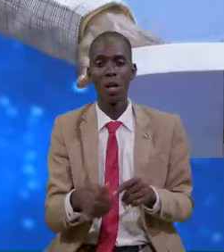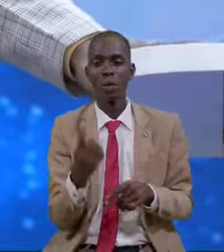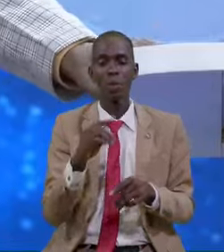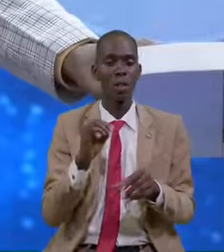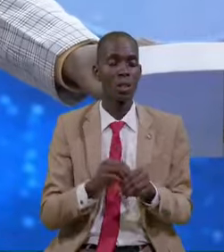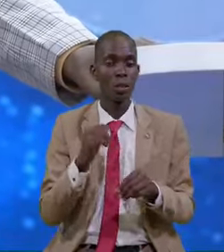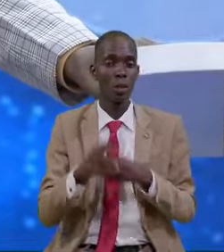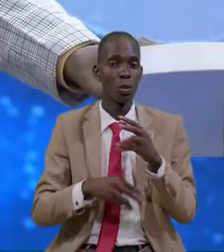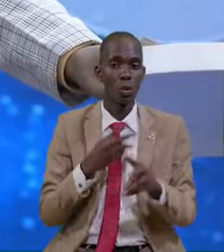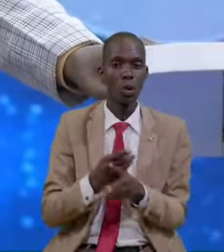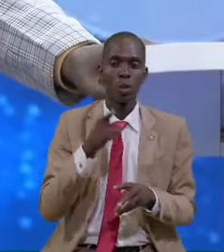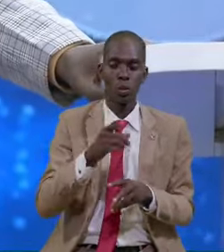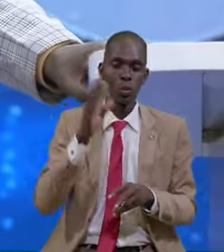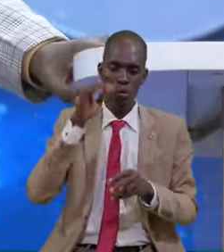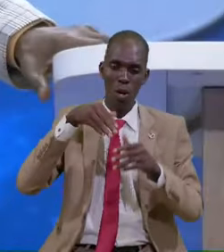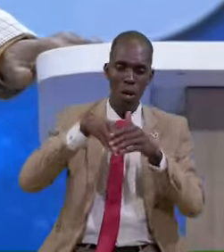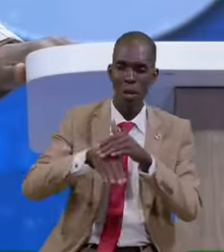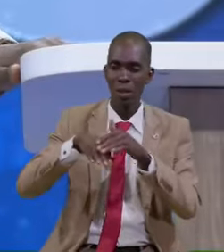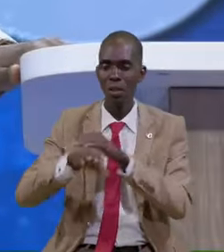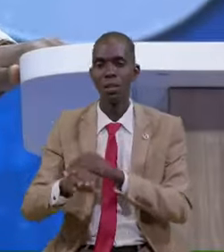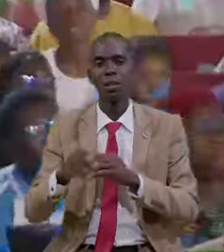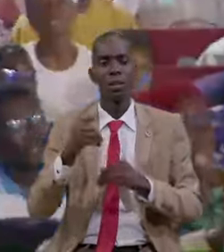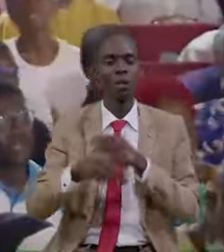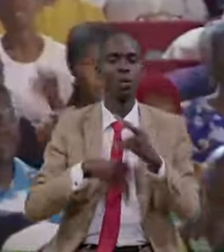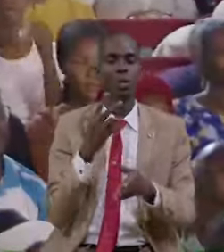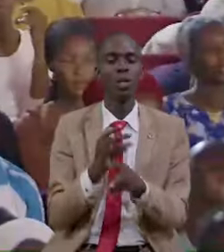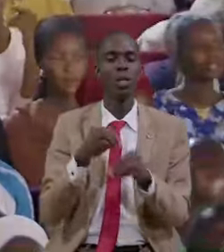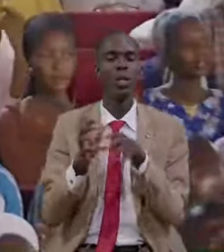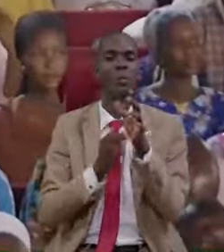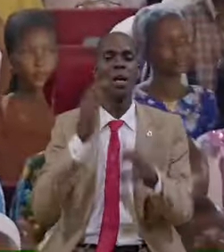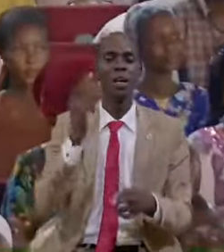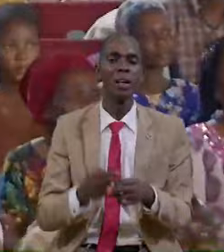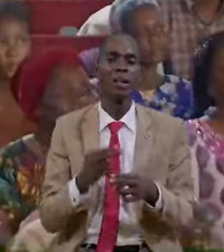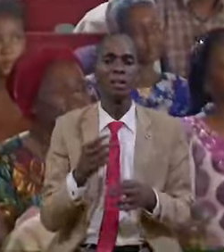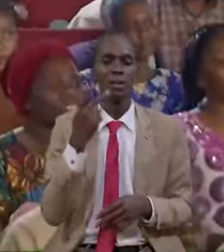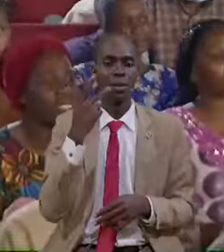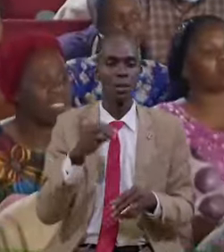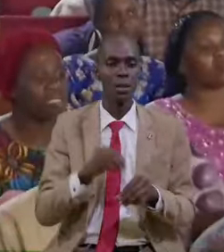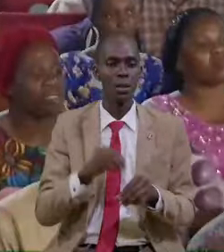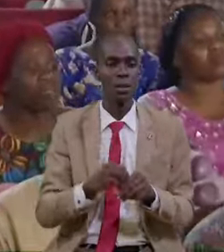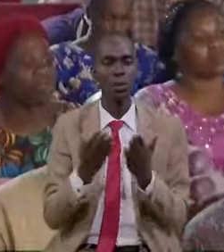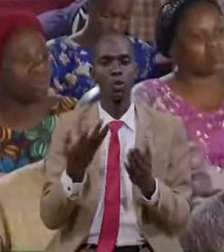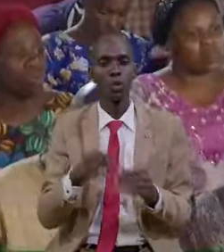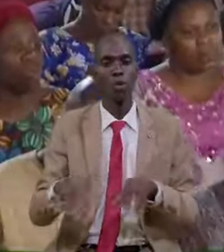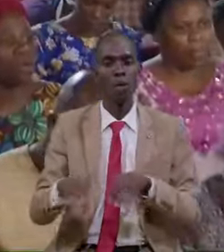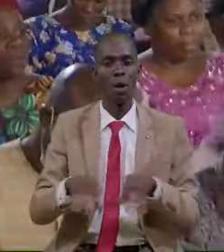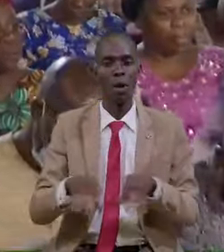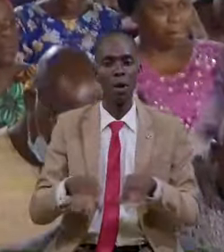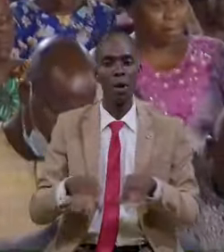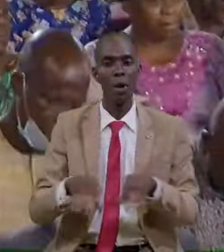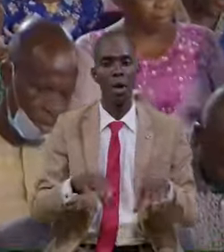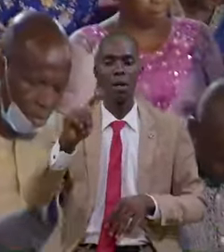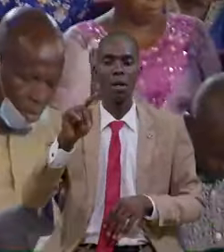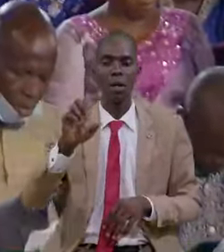you penetrate your world in Jesus' name. Look at Acts chapter 8. I'm reading from verse